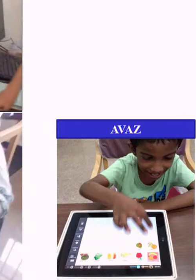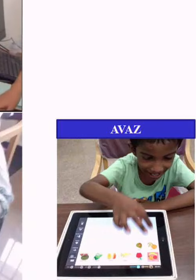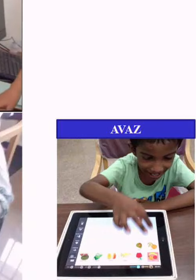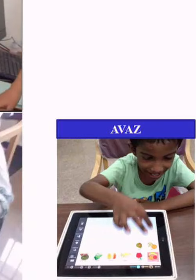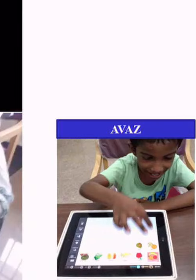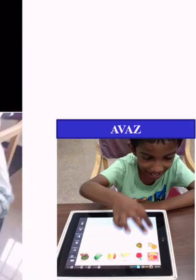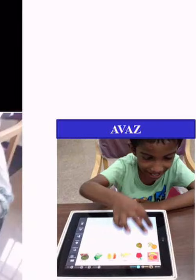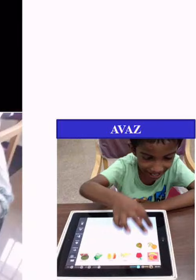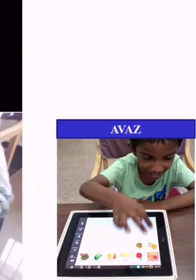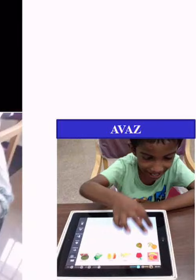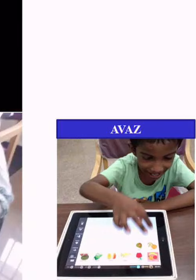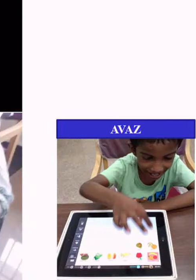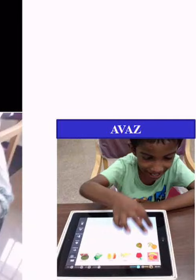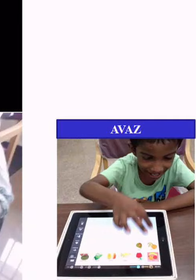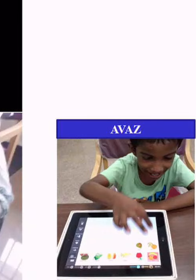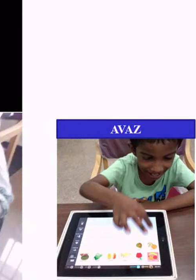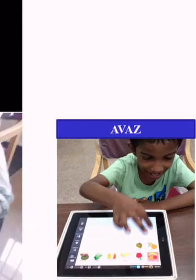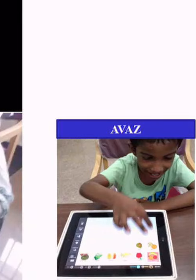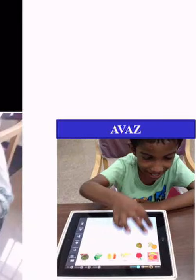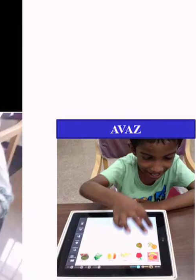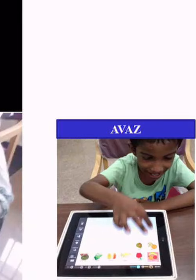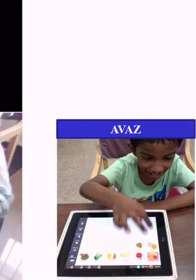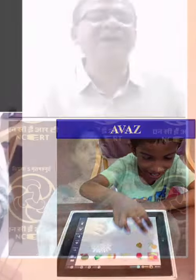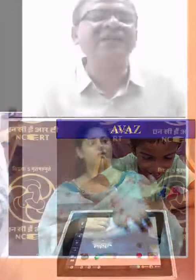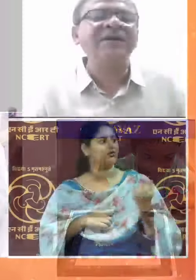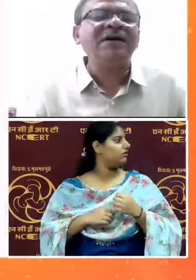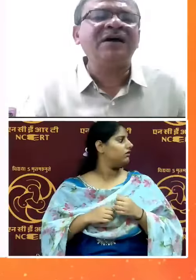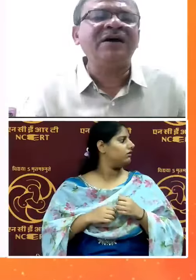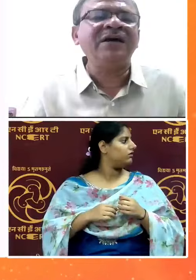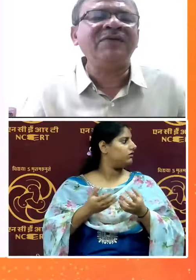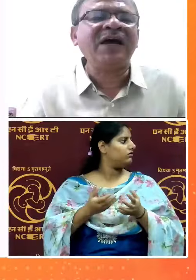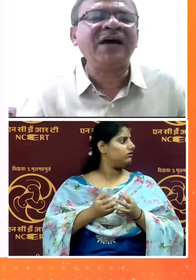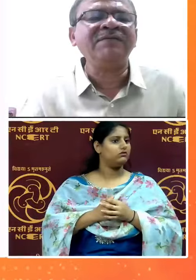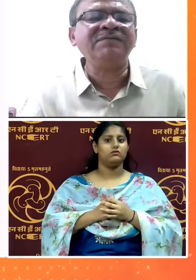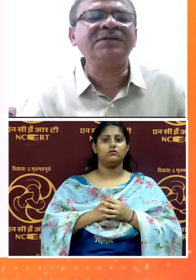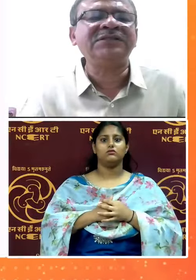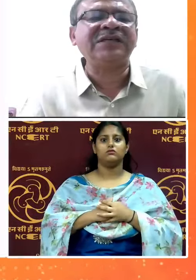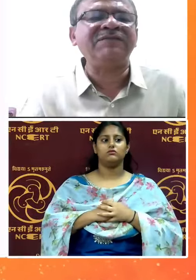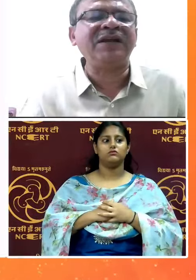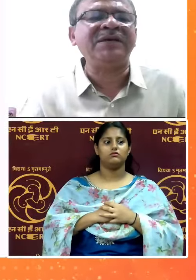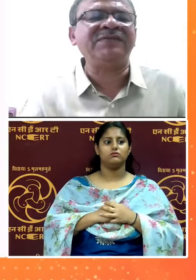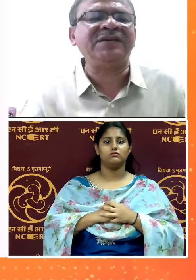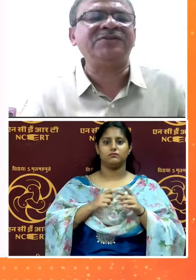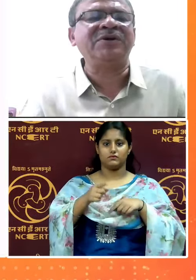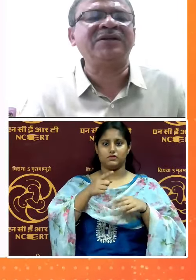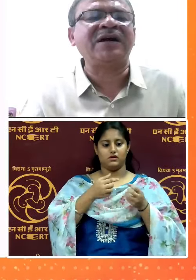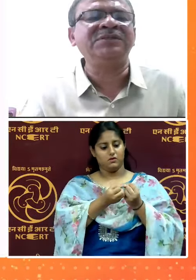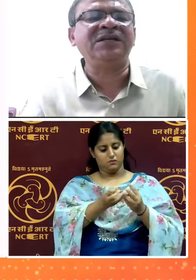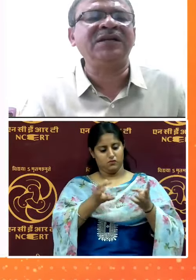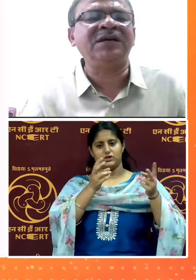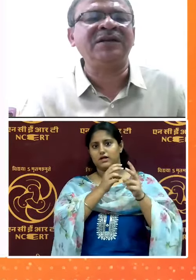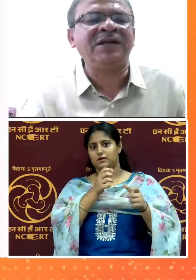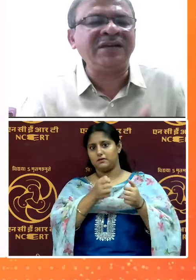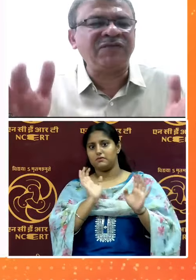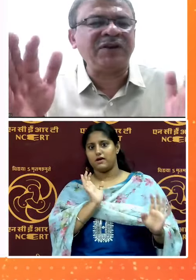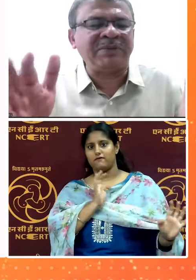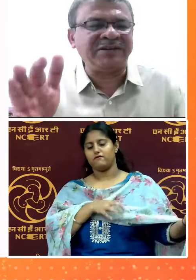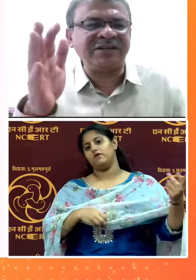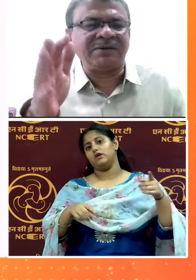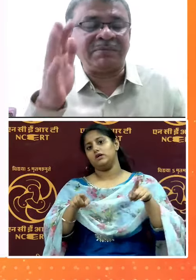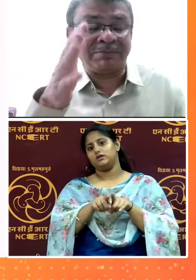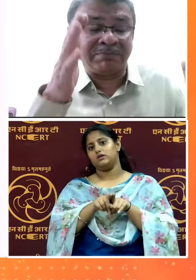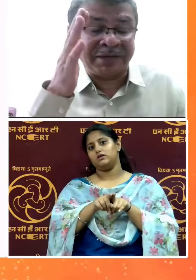pressing that. Okay, it says board. So like that, it will have several messages. So it comes in